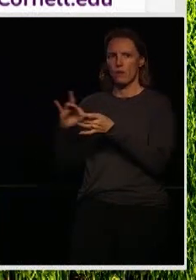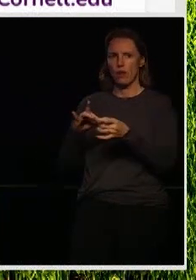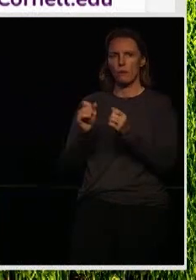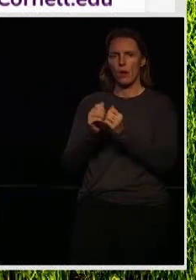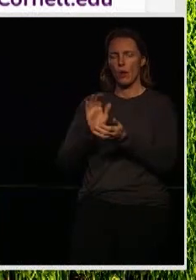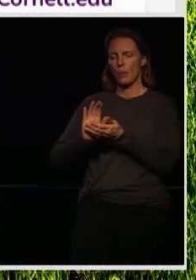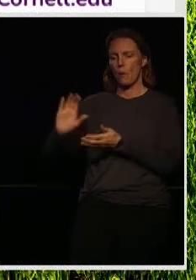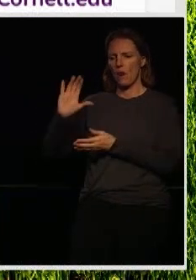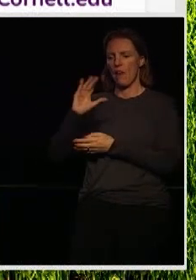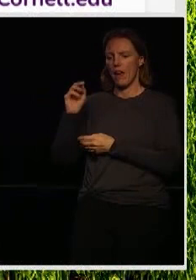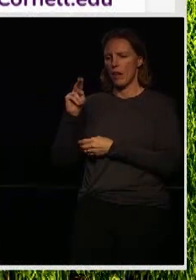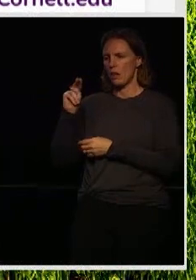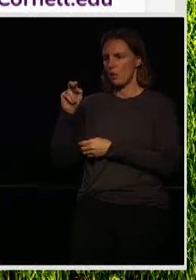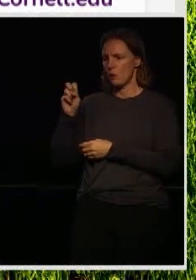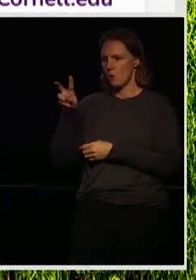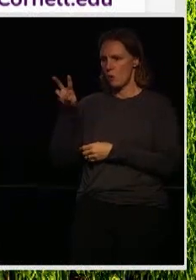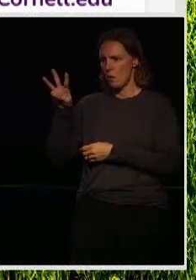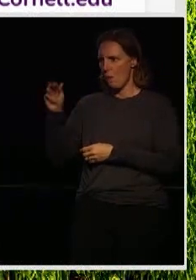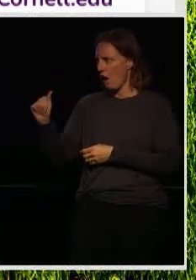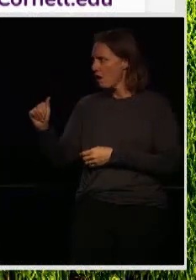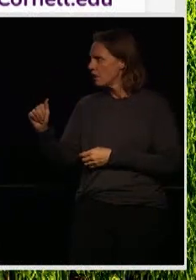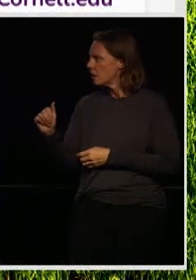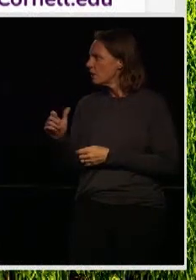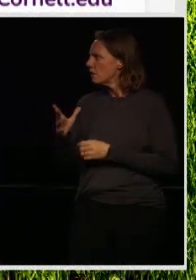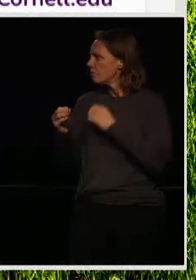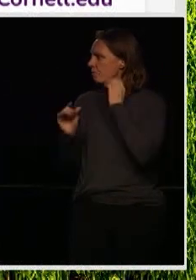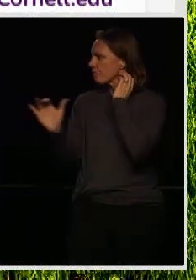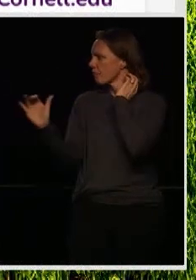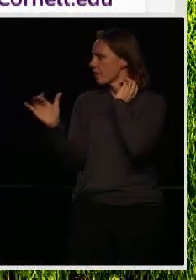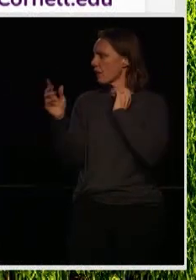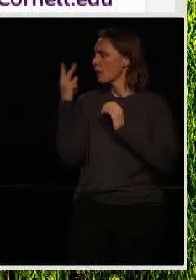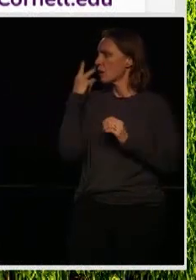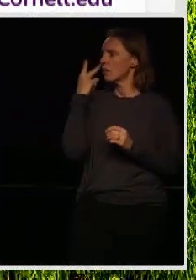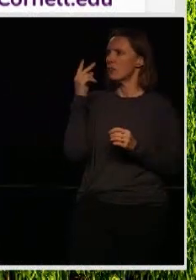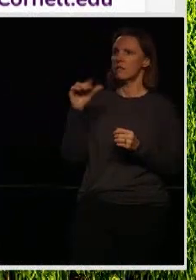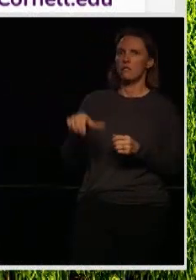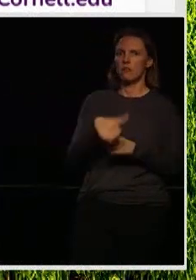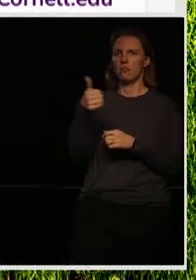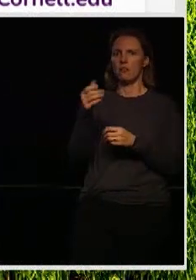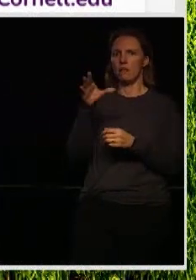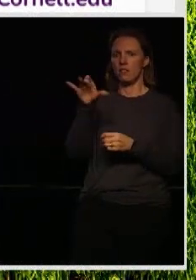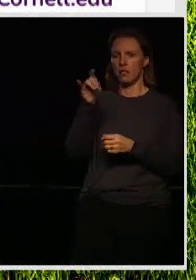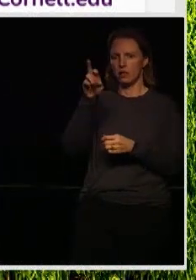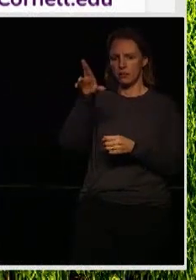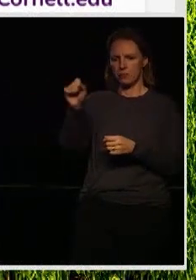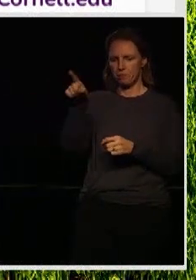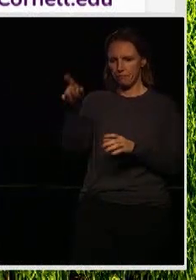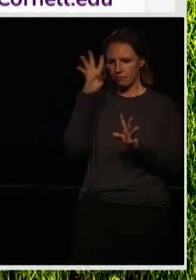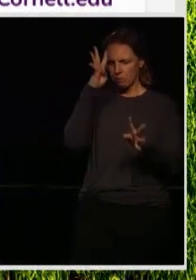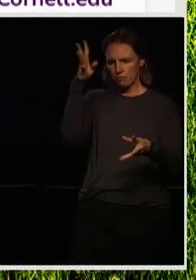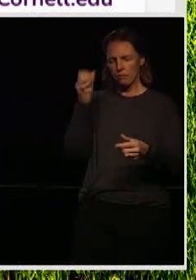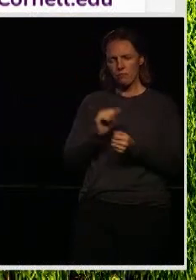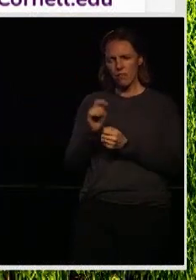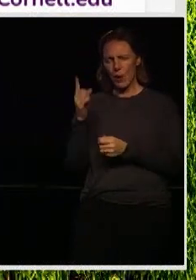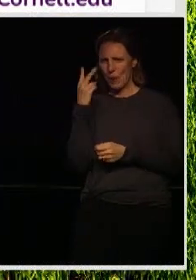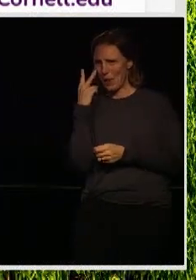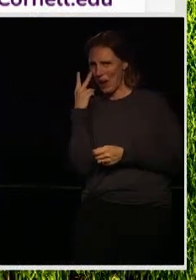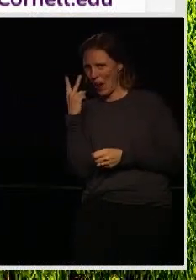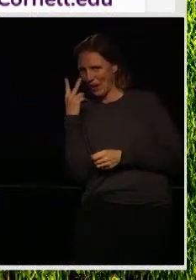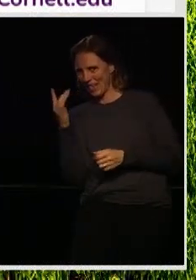yes, we're also looking at other crops, as you can imagine. And we are in earnest looking at